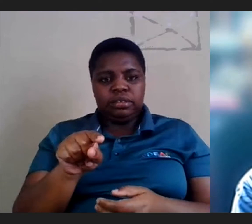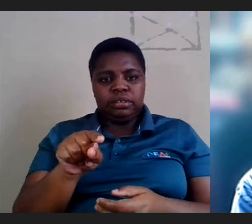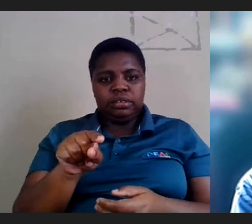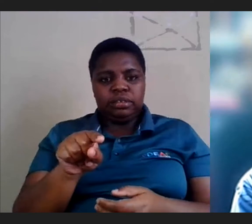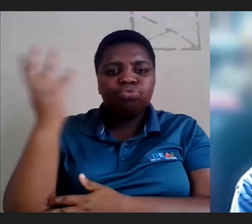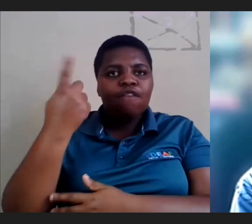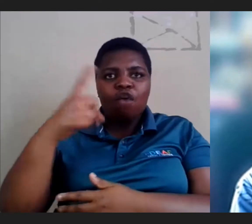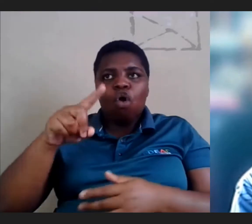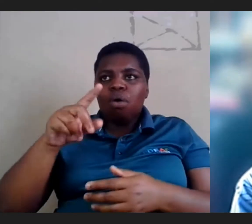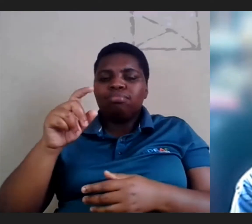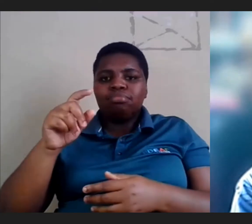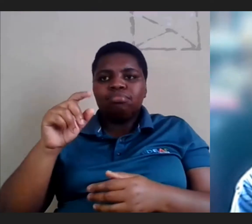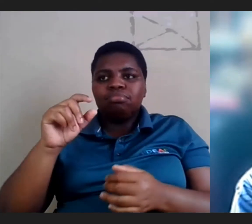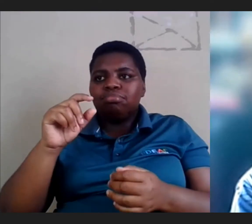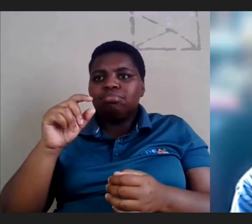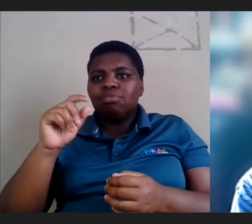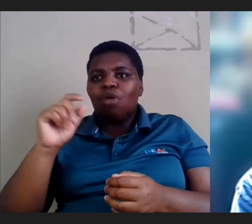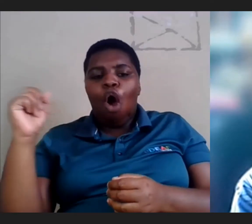languages.